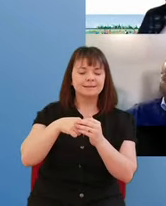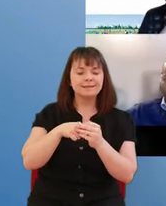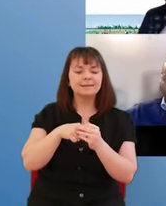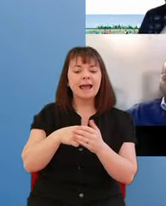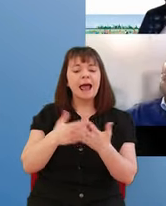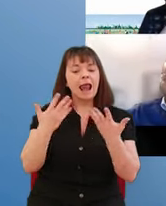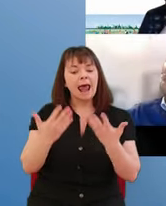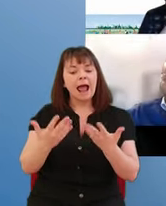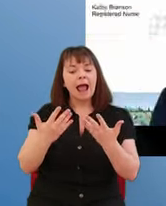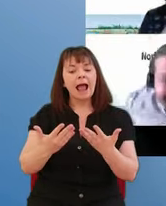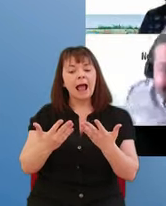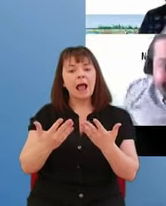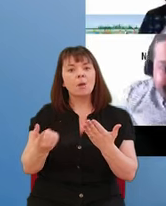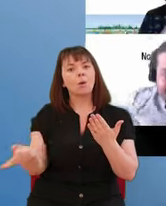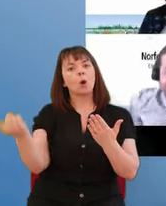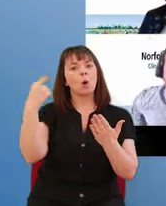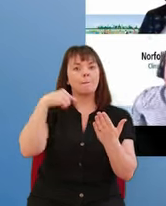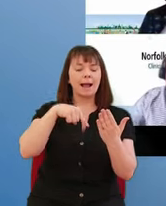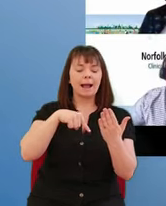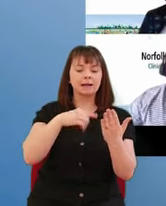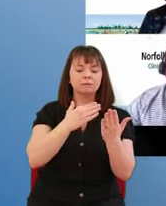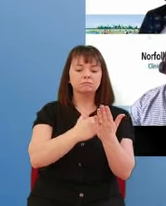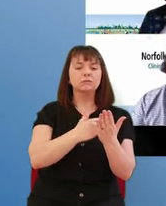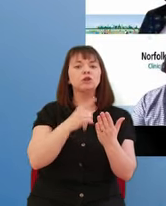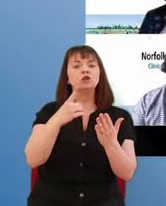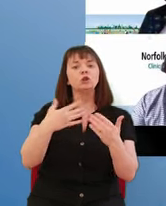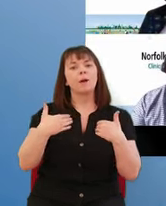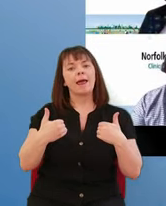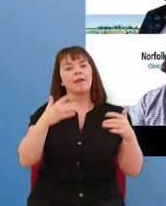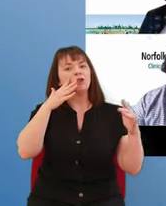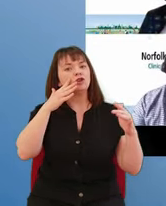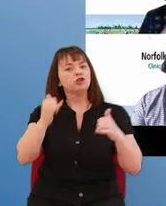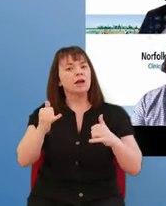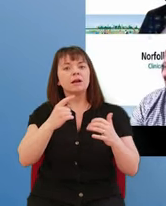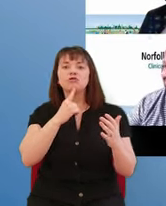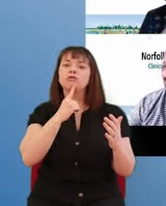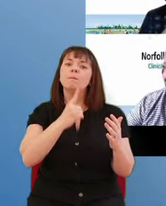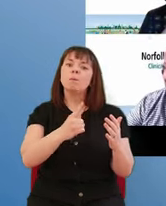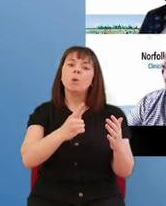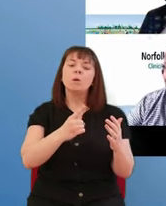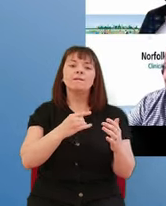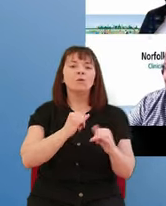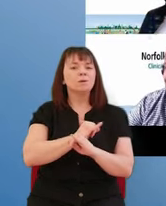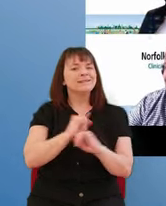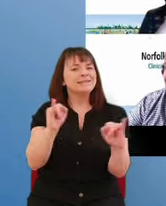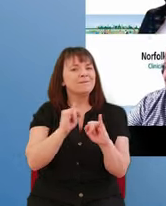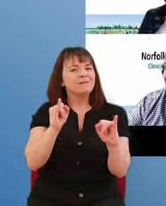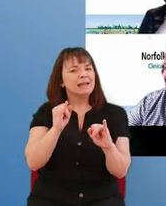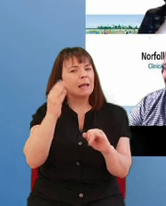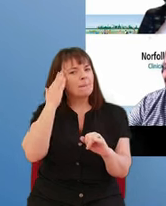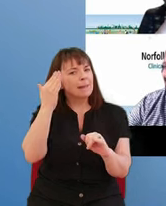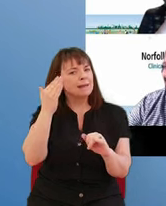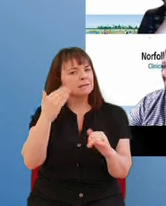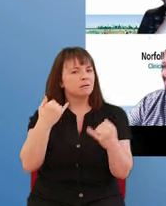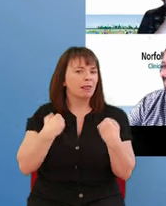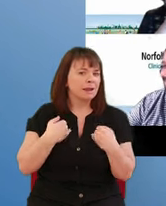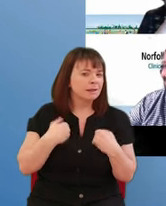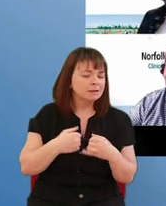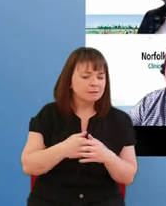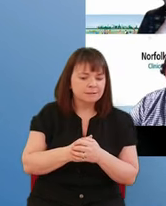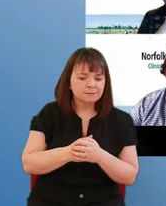and apologies I was late. Sorry, No, but I'm here now. We were running early, so you weren't late.